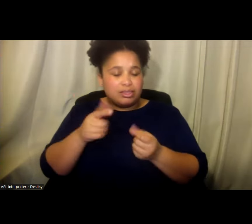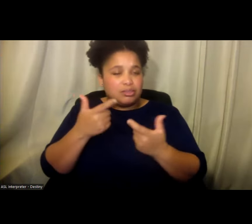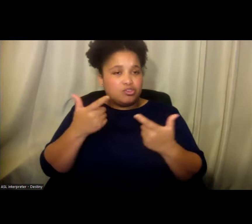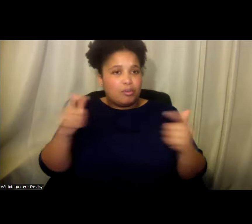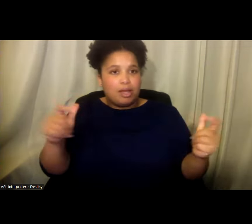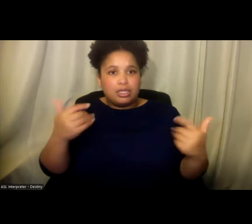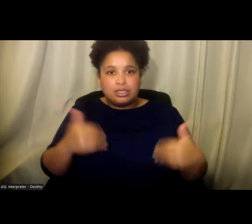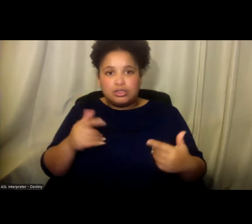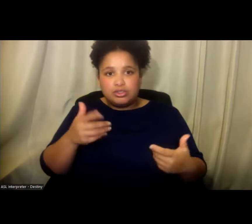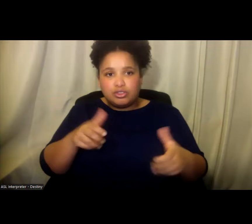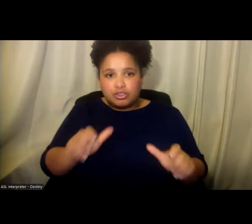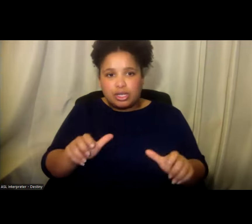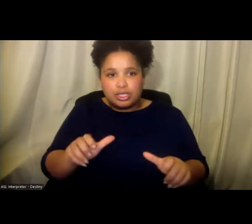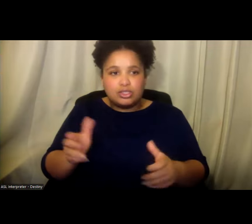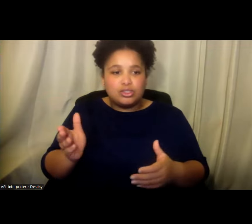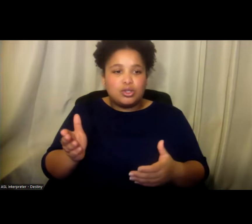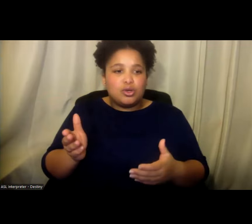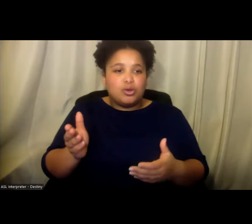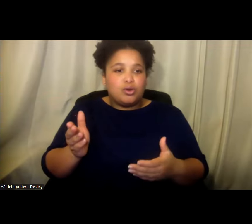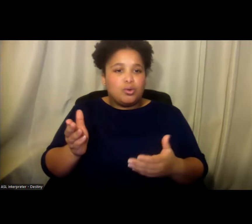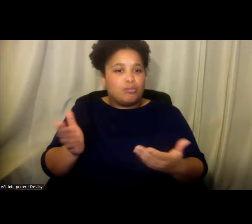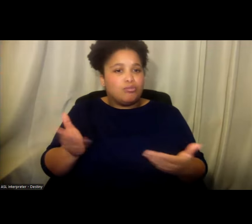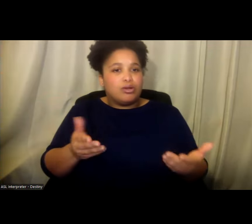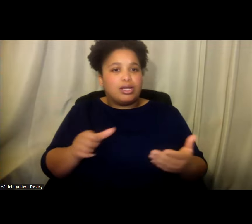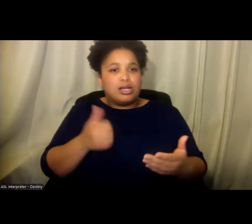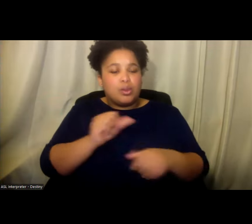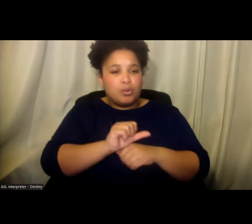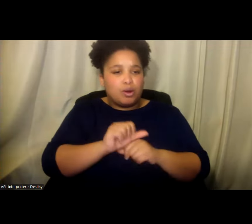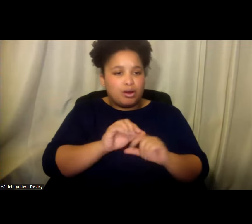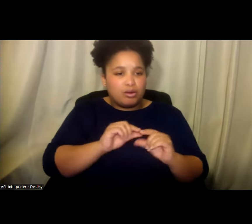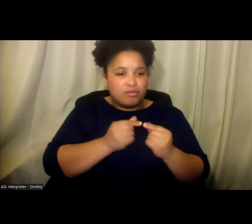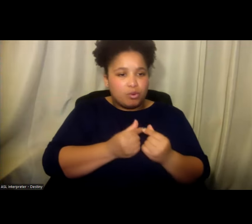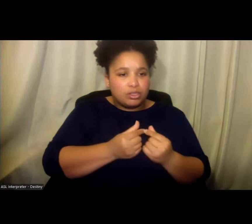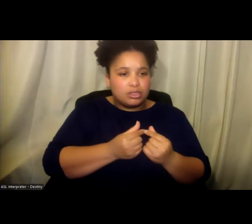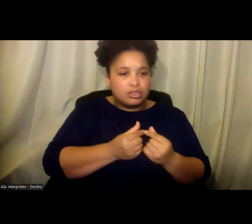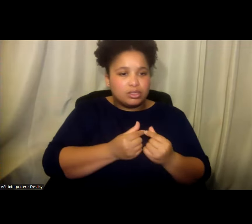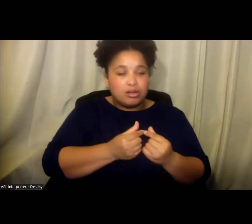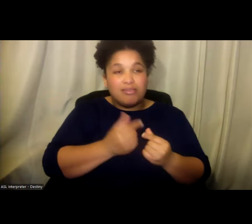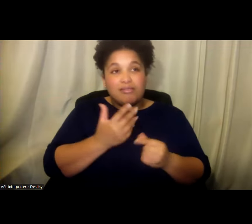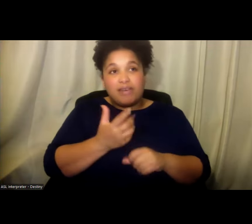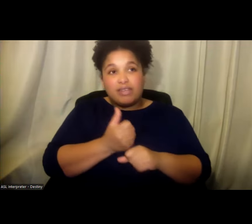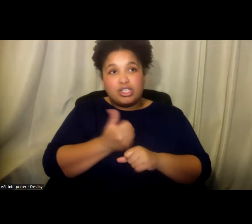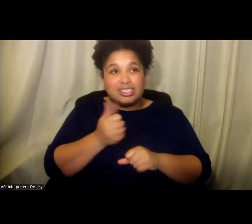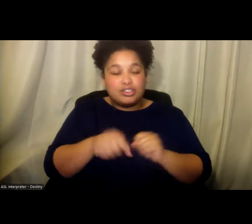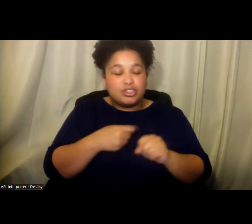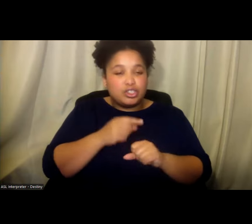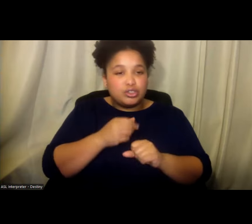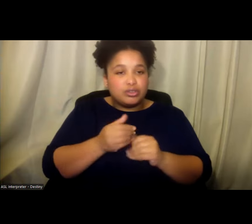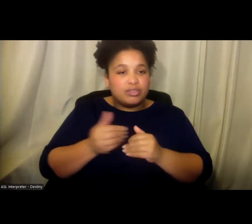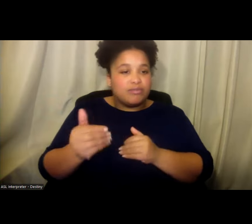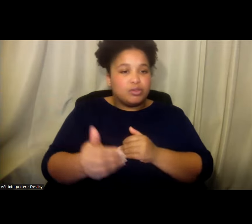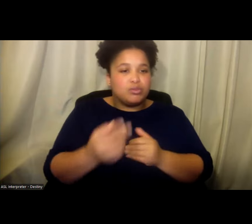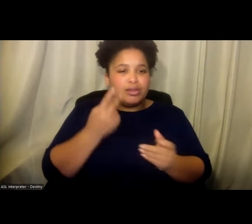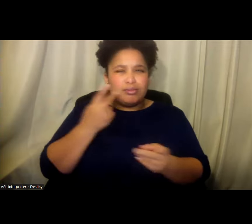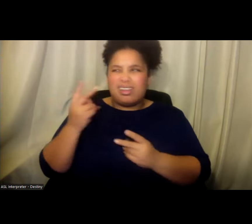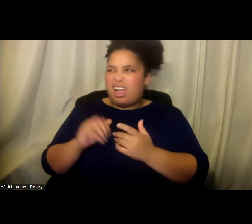really bring another workforce to bear in California. And my dream is a decade from now, or 5 years from now, we look back and say, how did we